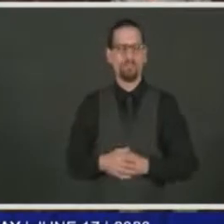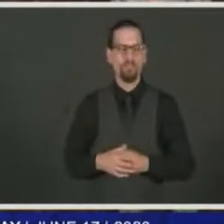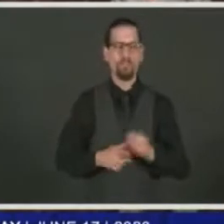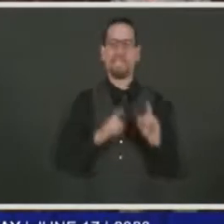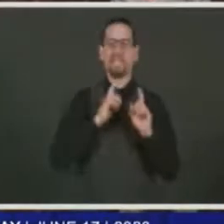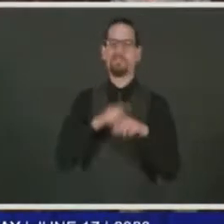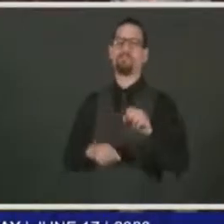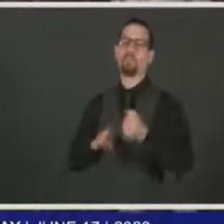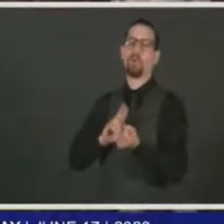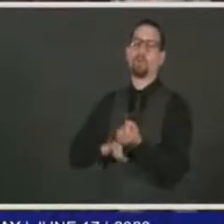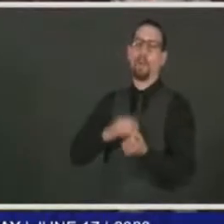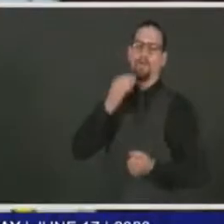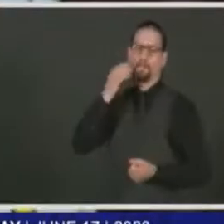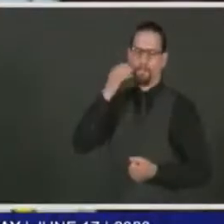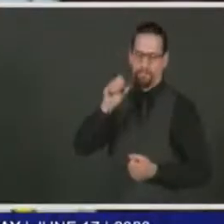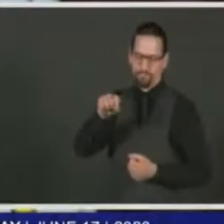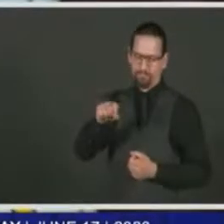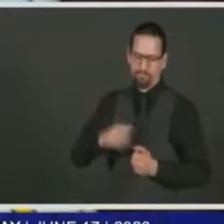there. I can provide